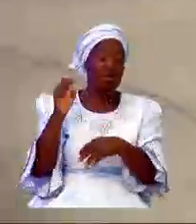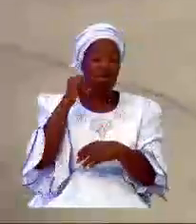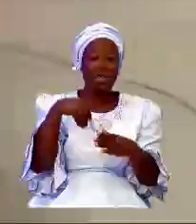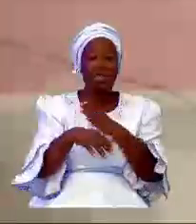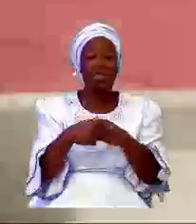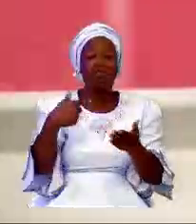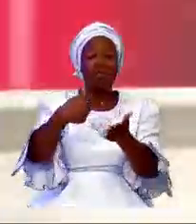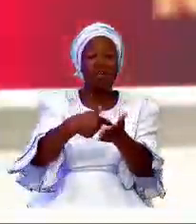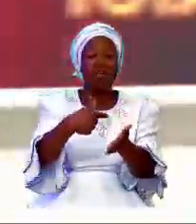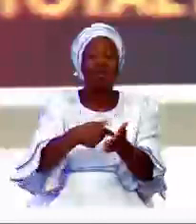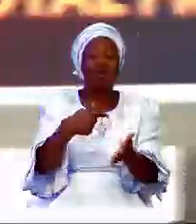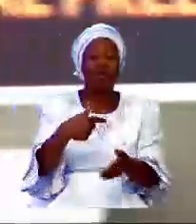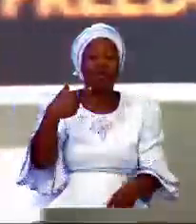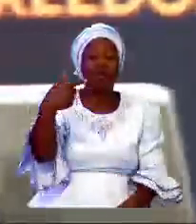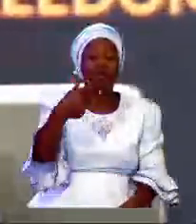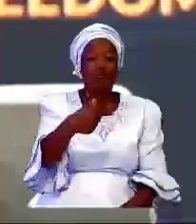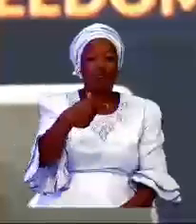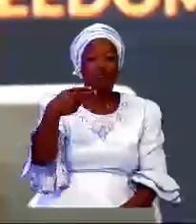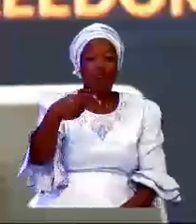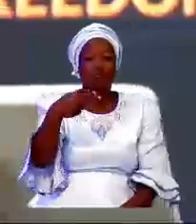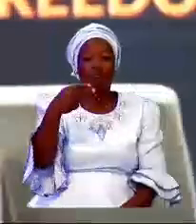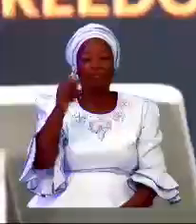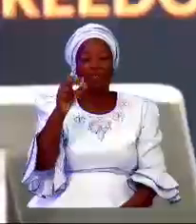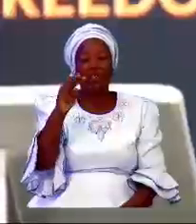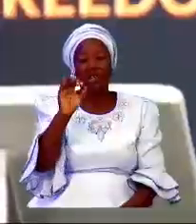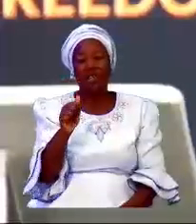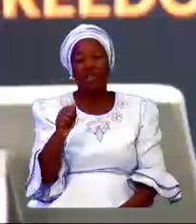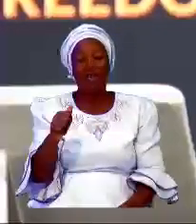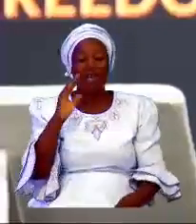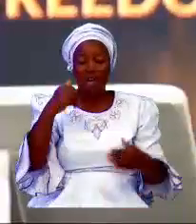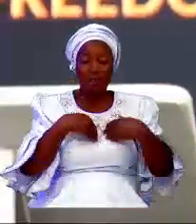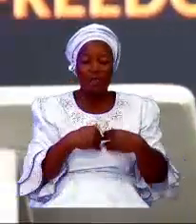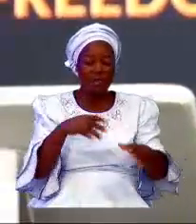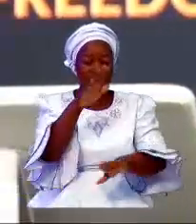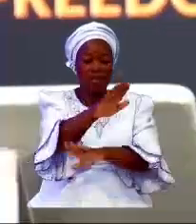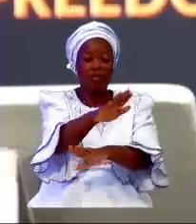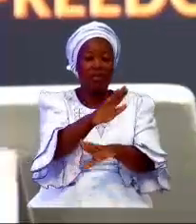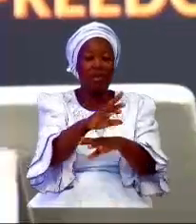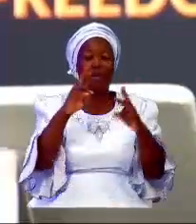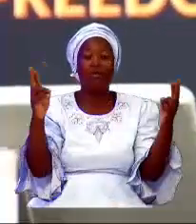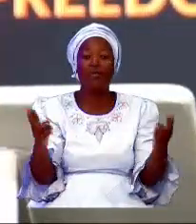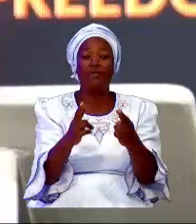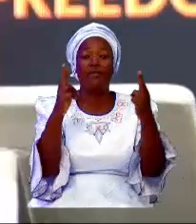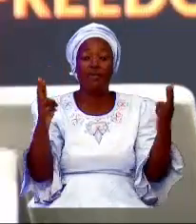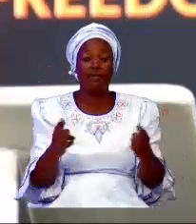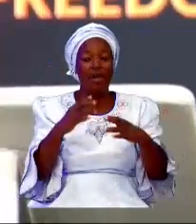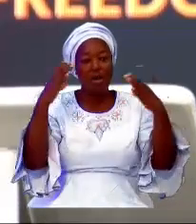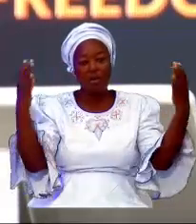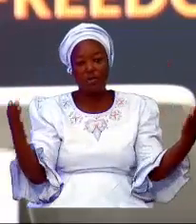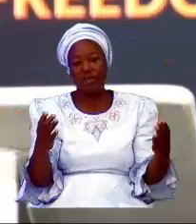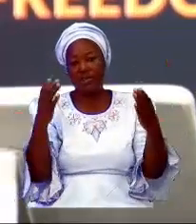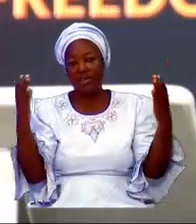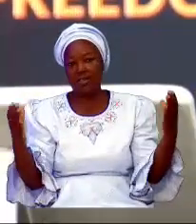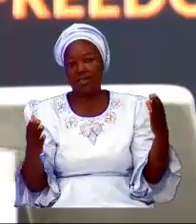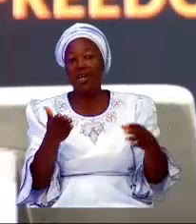Some years ago, I was in Ghana, in Kumasi, Ghana, for having an evening revival,